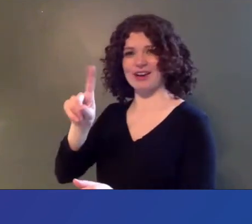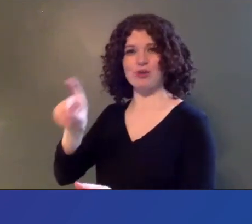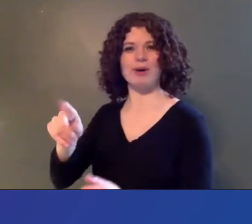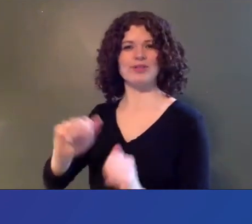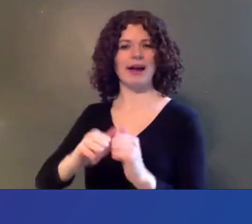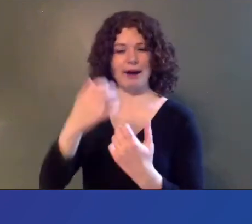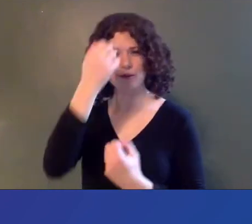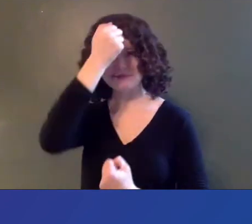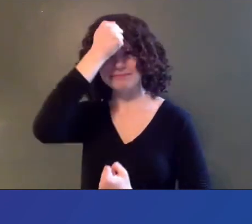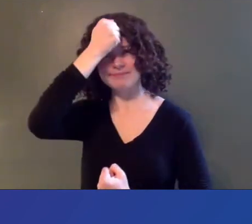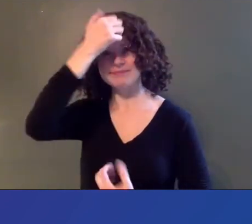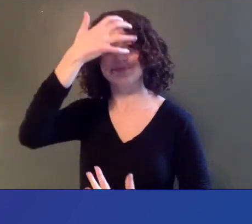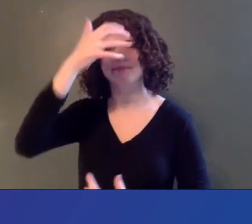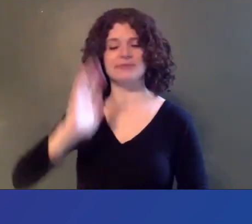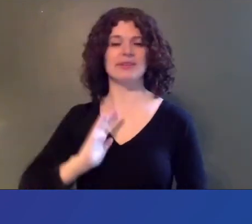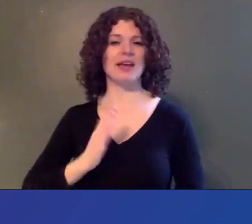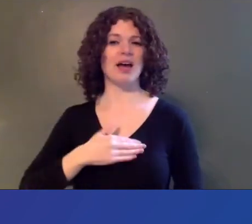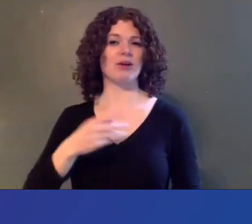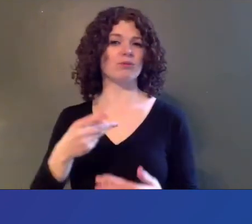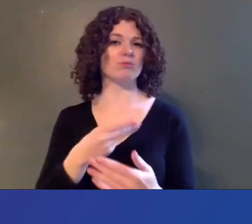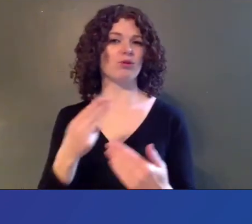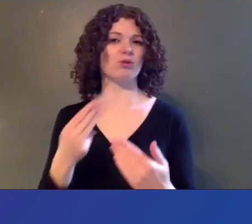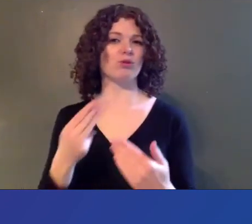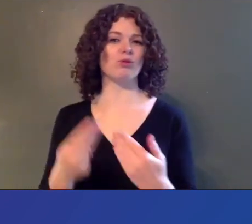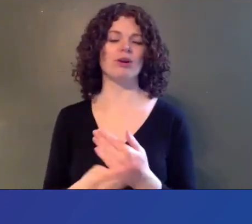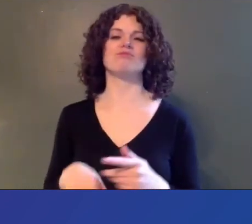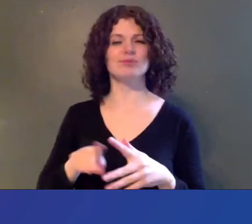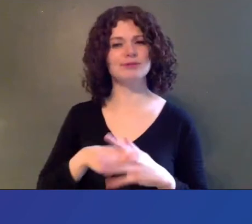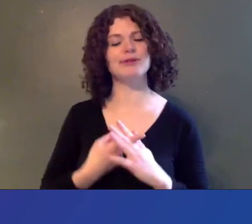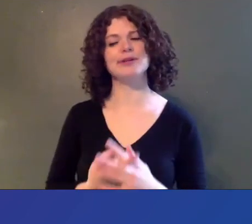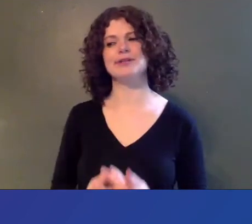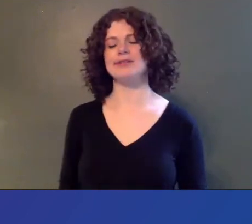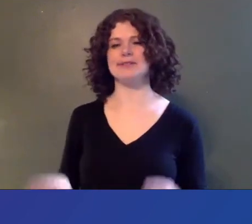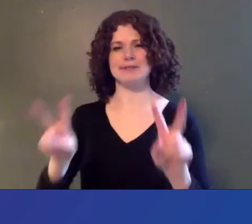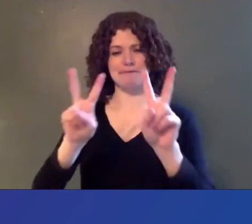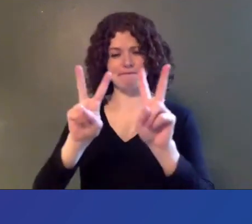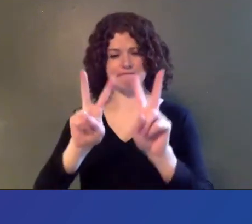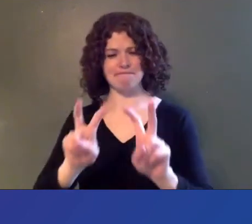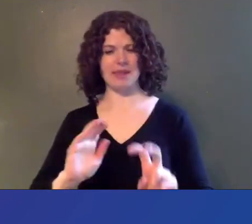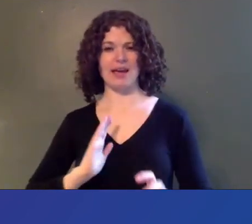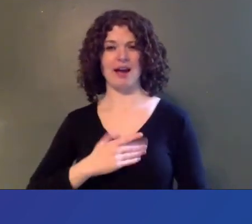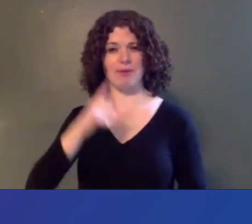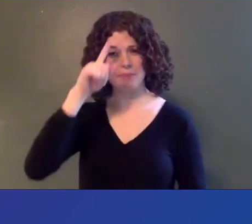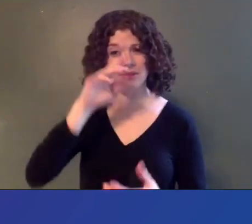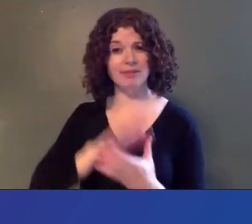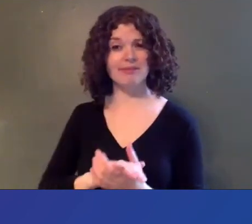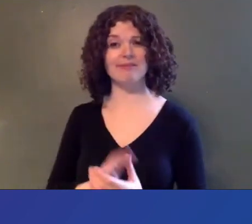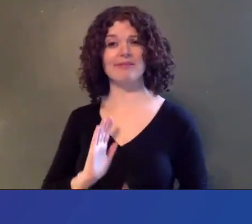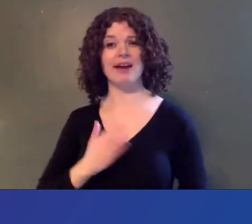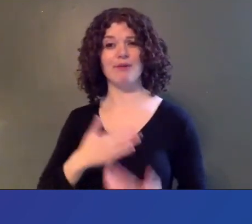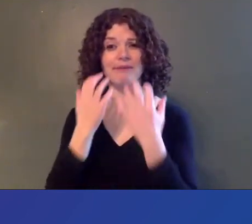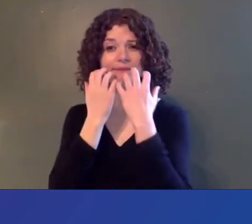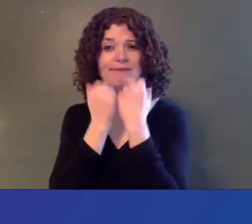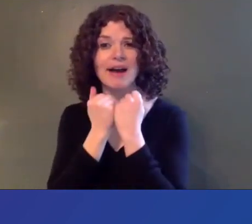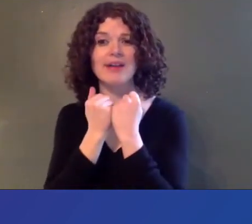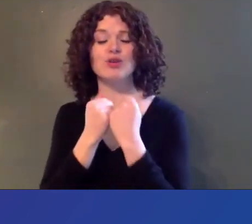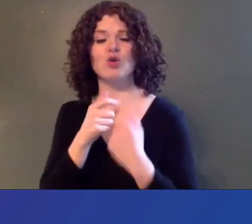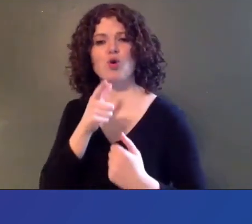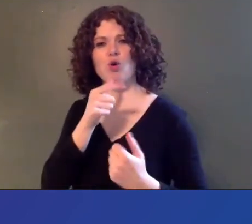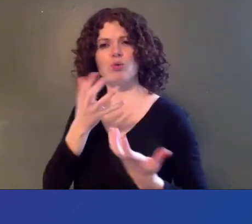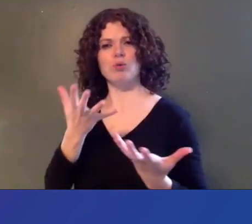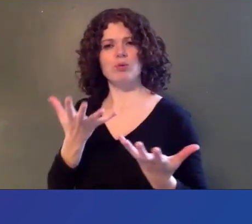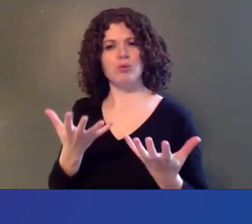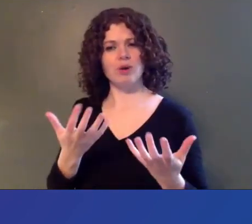Really look deep at our beliefs, our values, who we want to be, who we